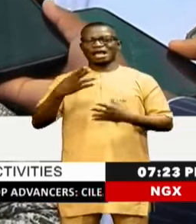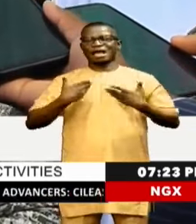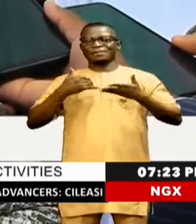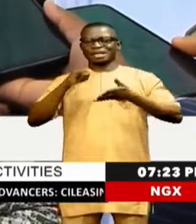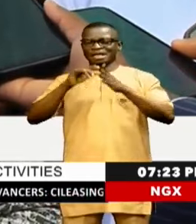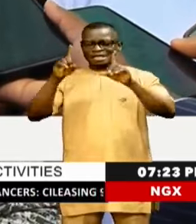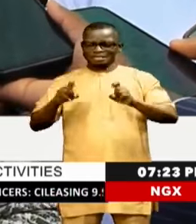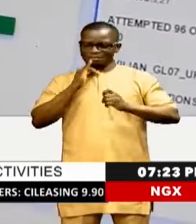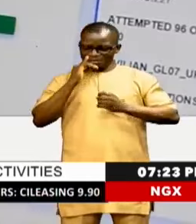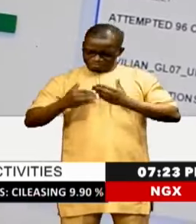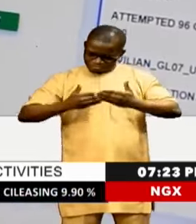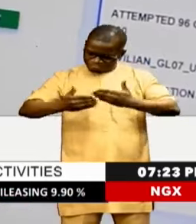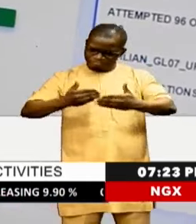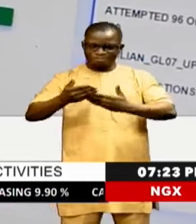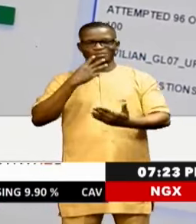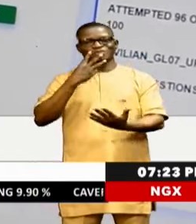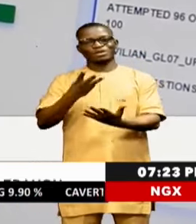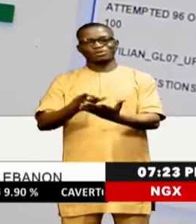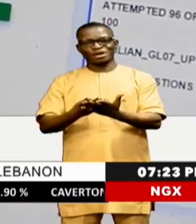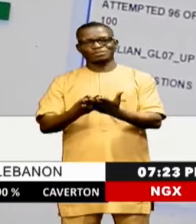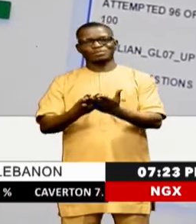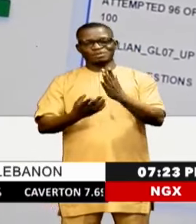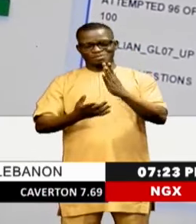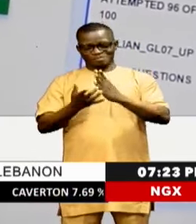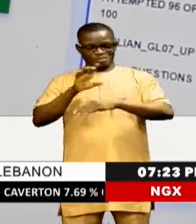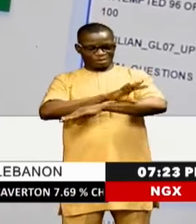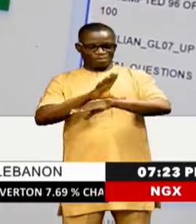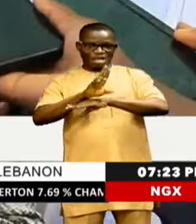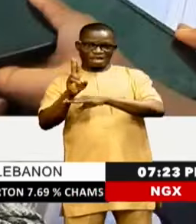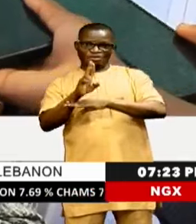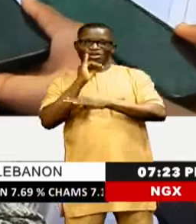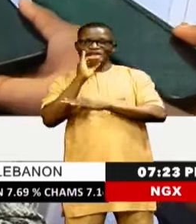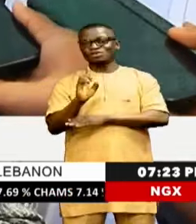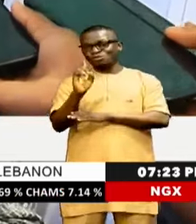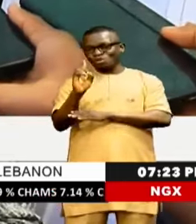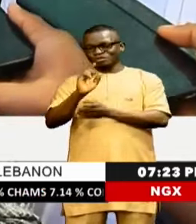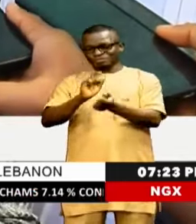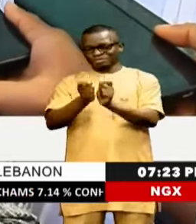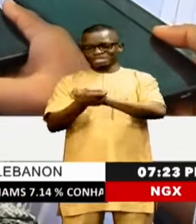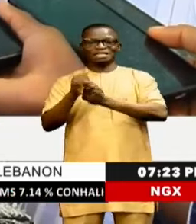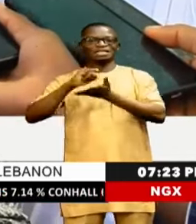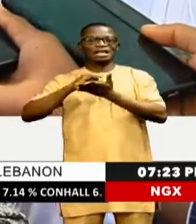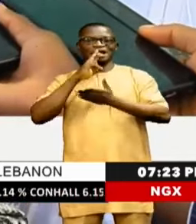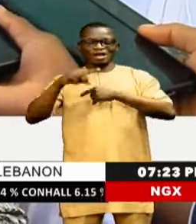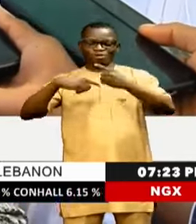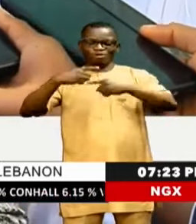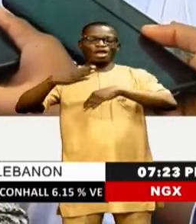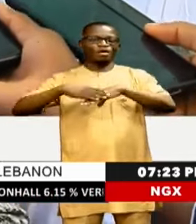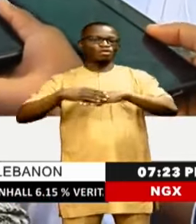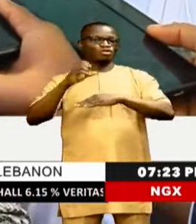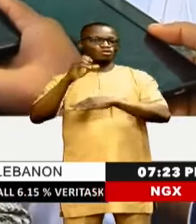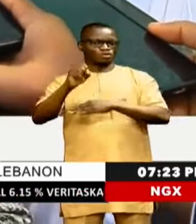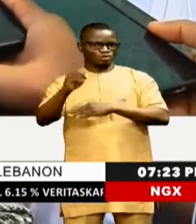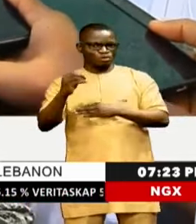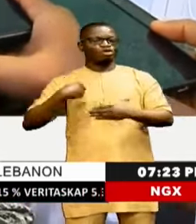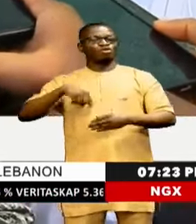exam is going on well. Digitalization is one of the reforms that are going on. So we